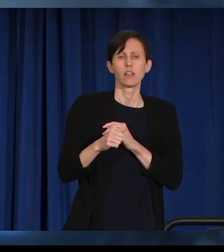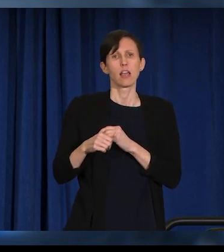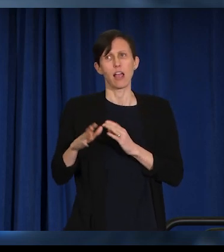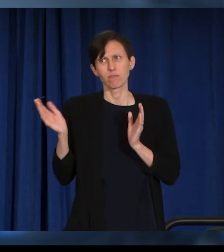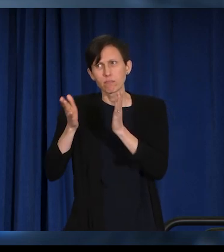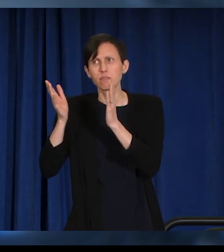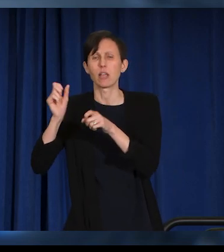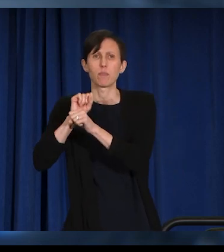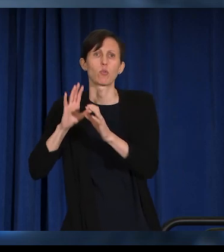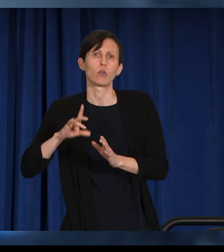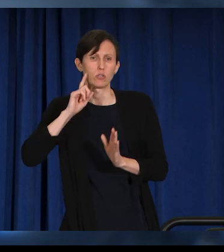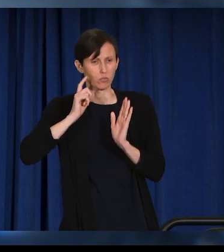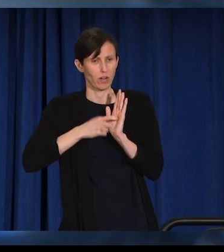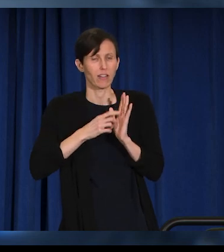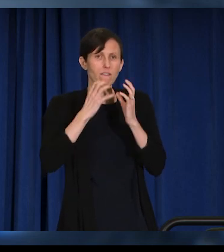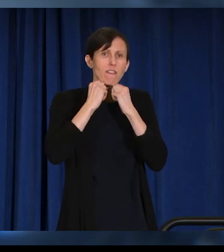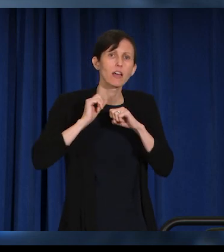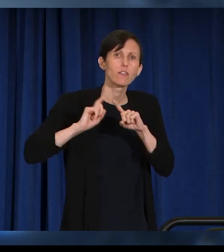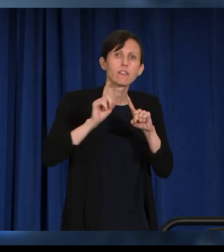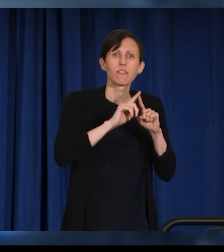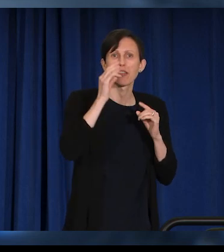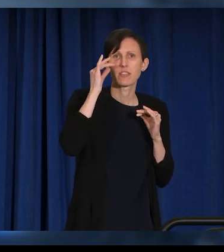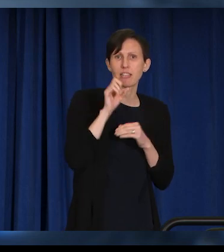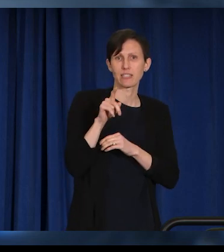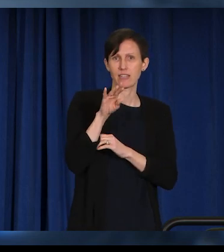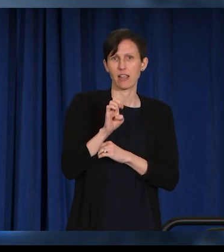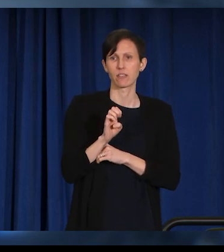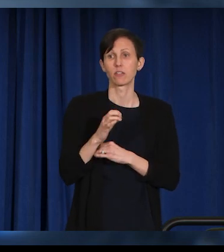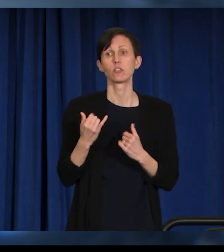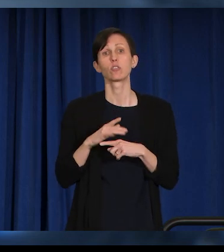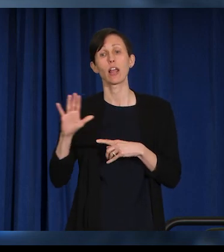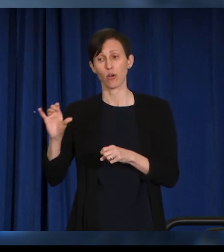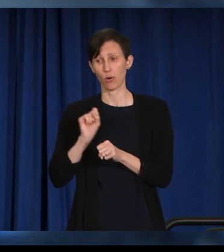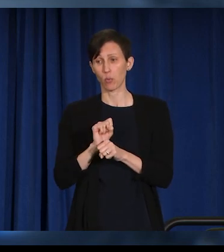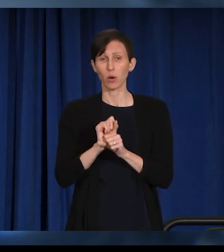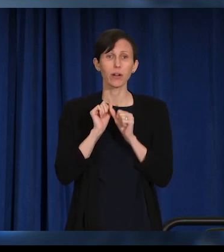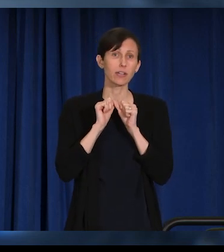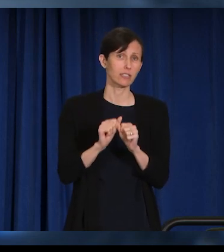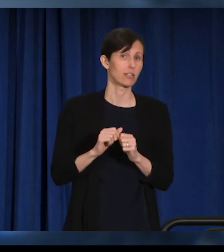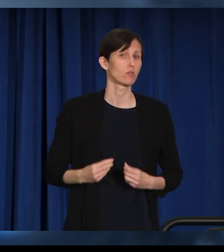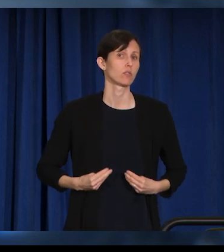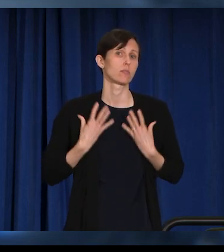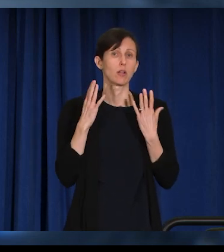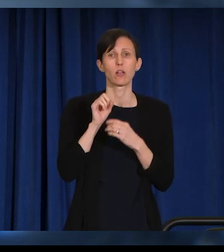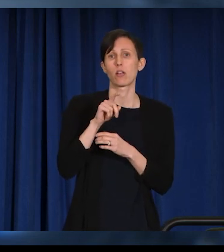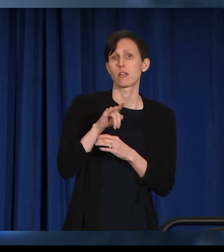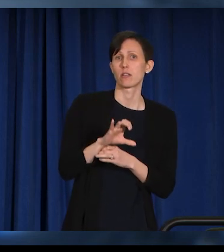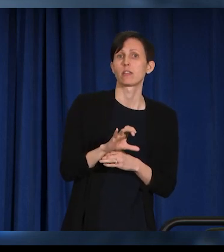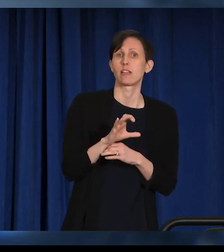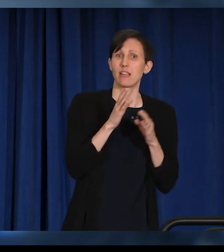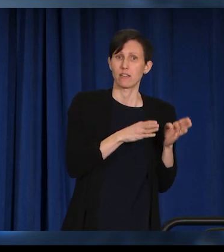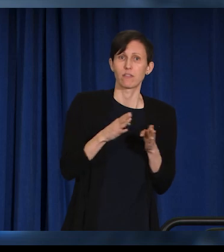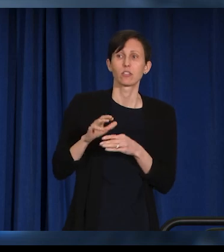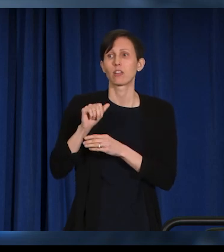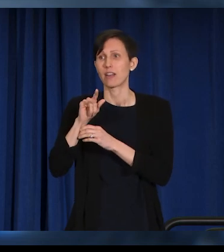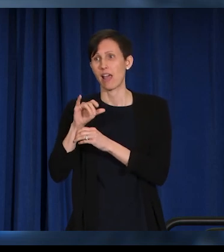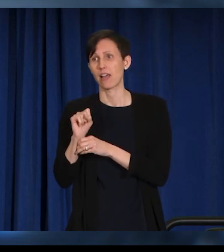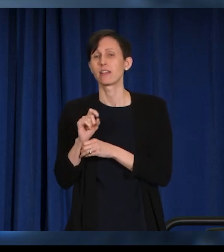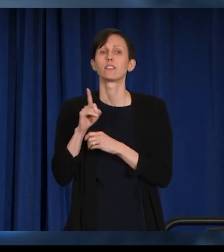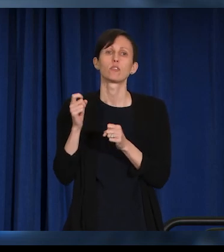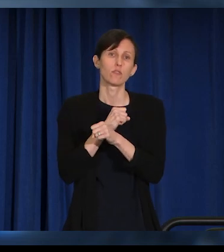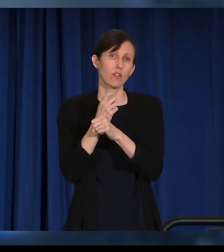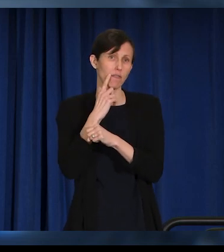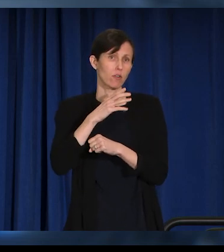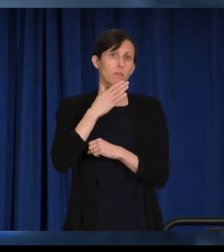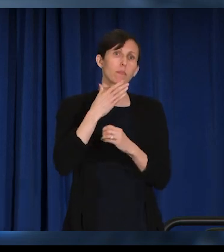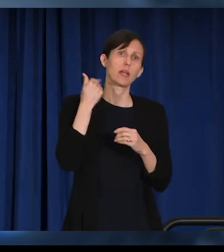of different thinking styles. Today, her work continues to both inspire autistic individuals and allies to push for greater understanding